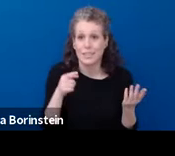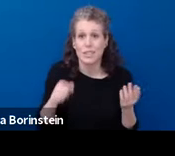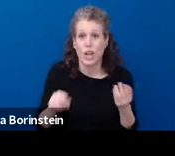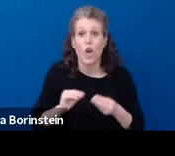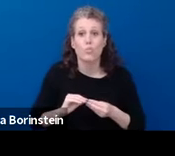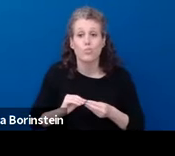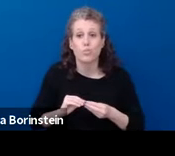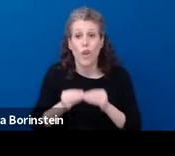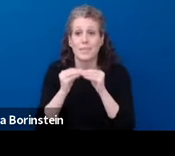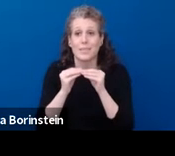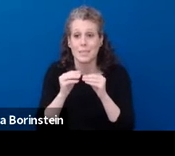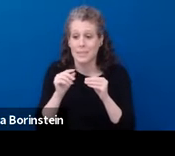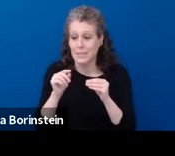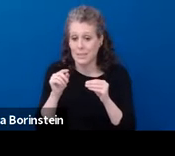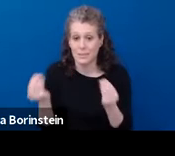will